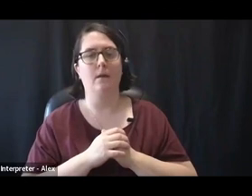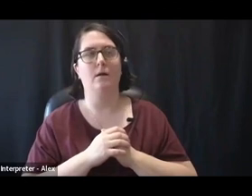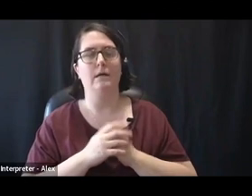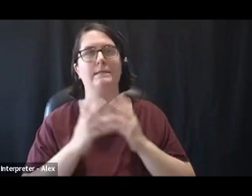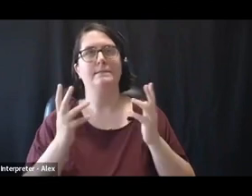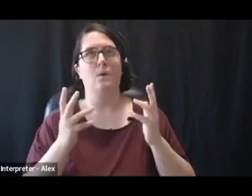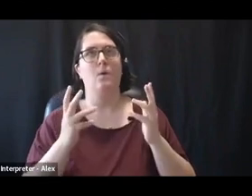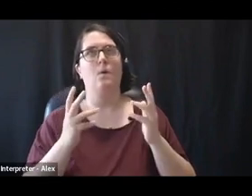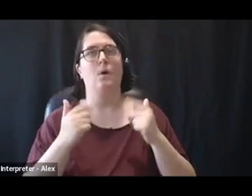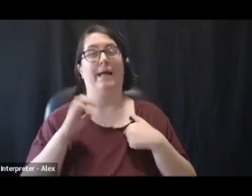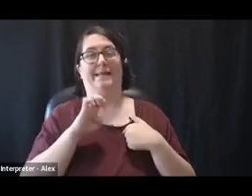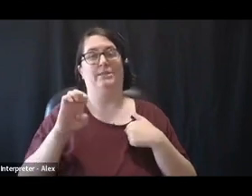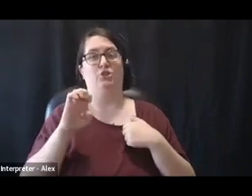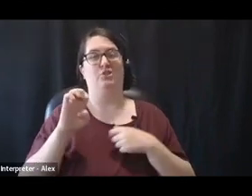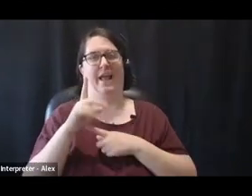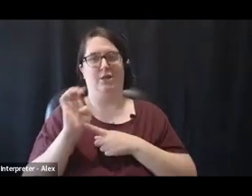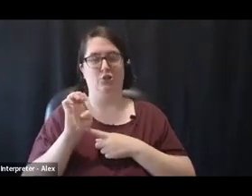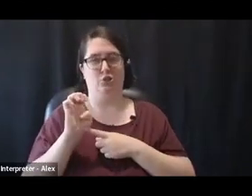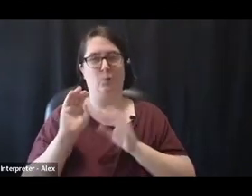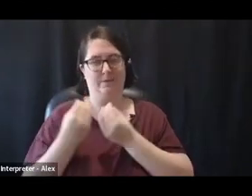So at Eastern Edge here,